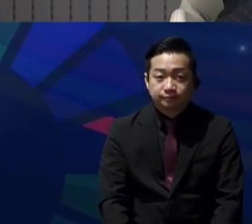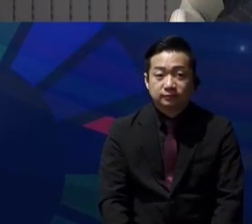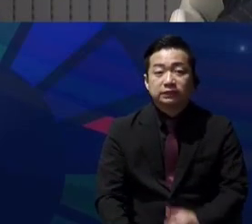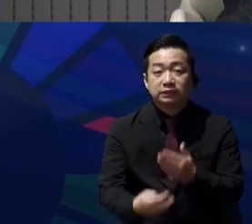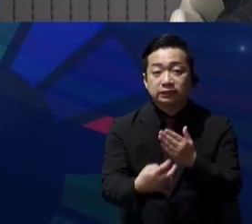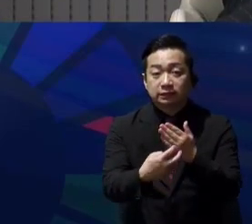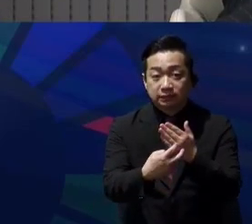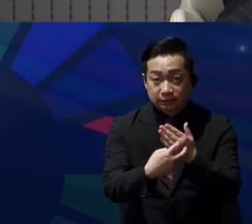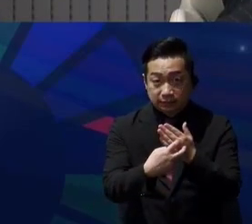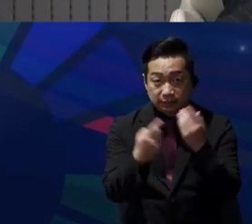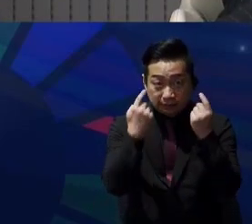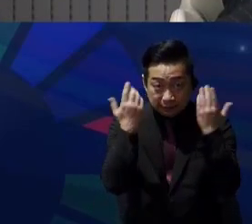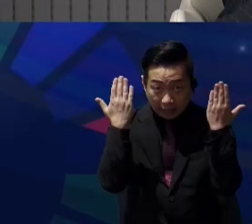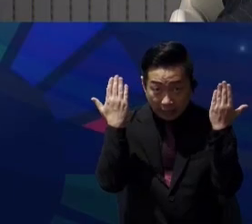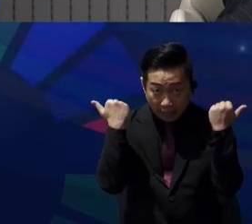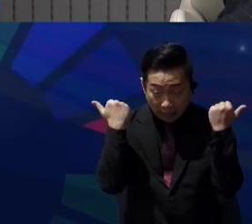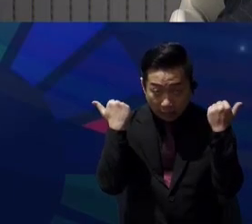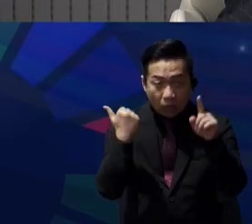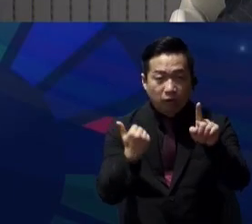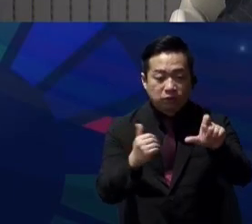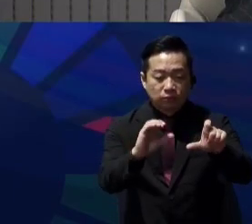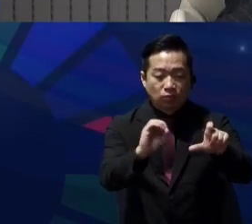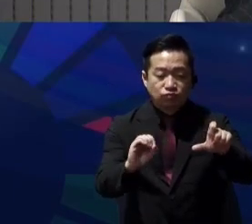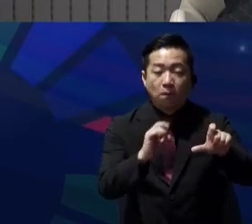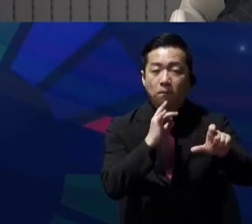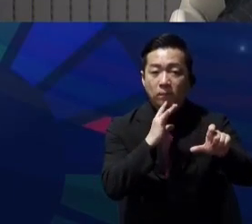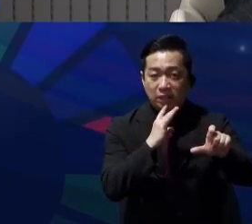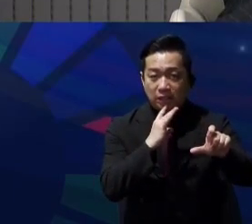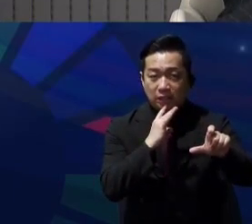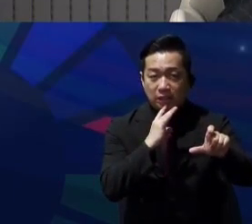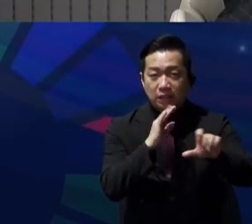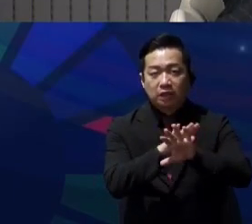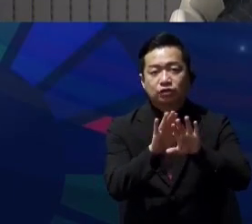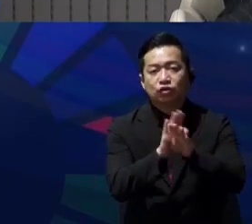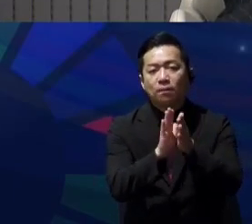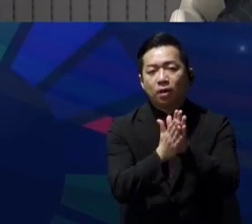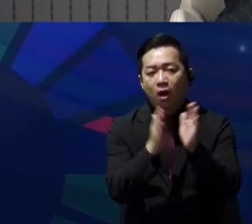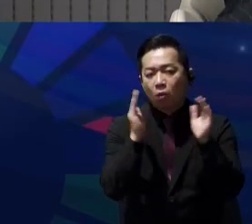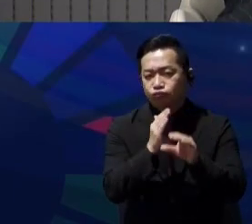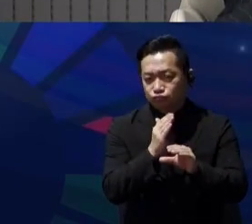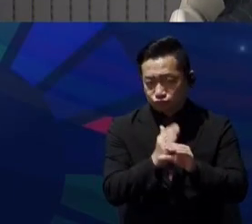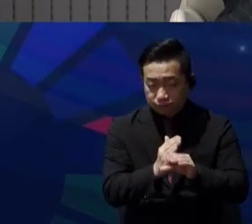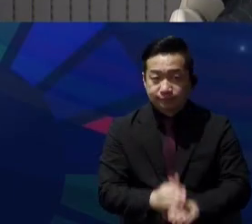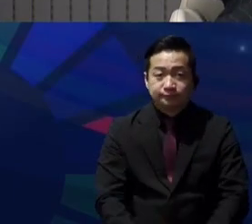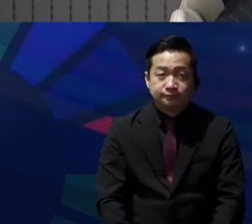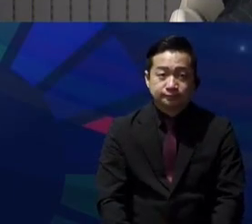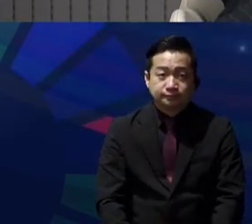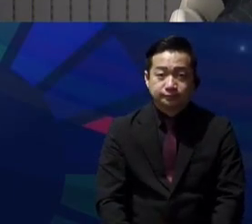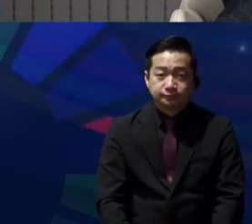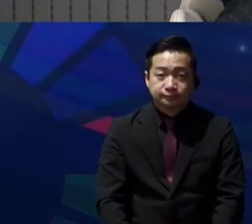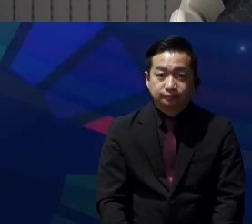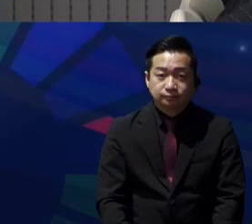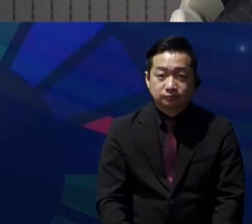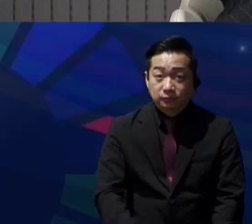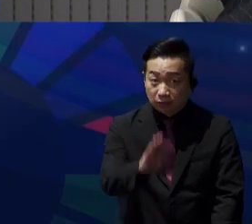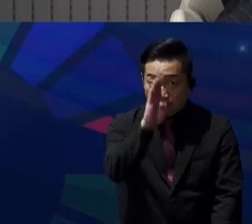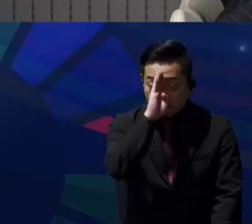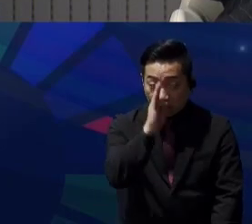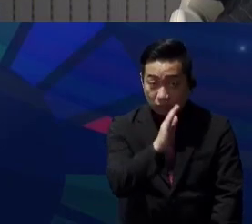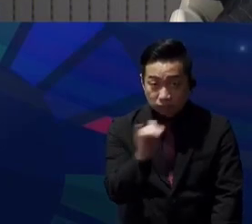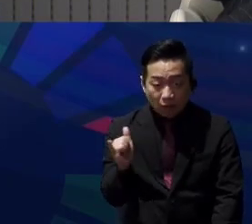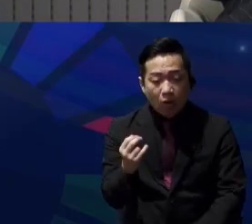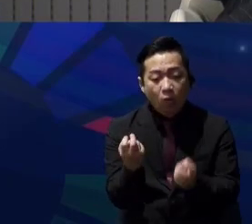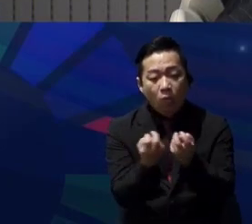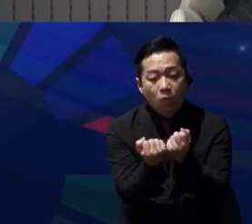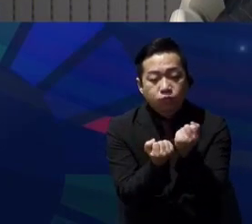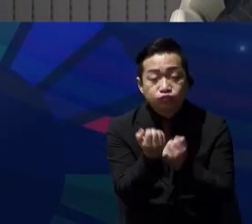any mention on climate change. So how do you talk to your patients? How do you change behaviors when you yourself are not